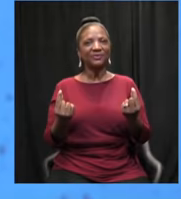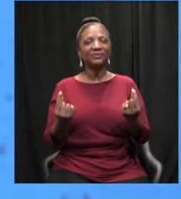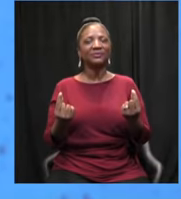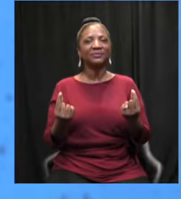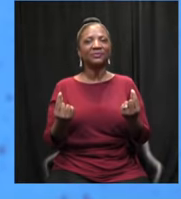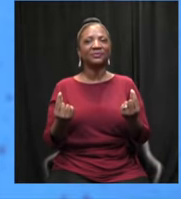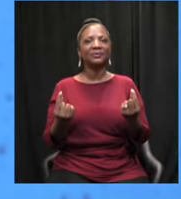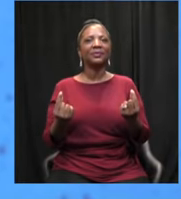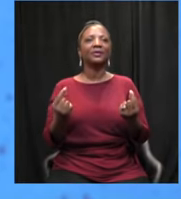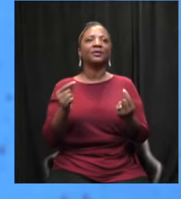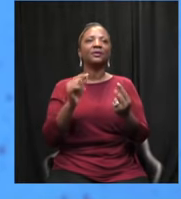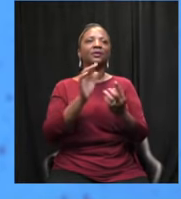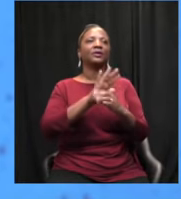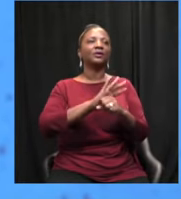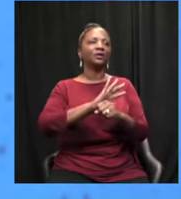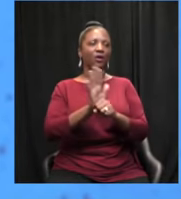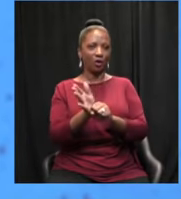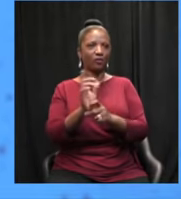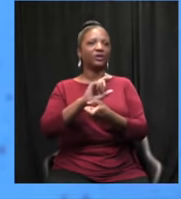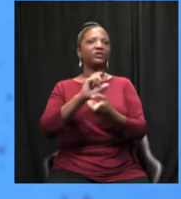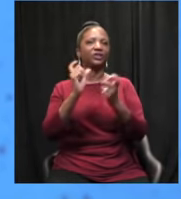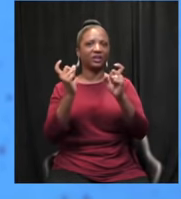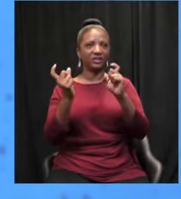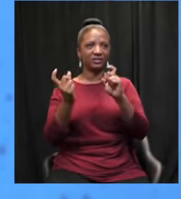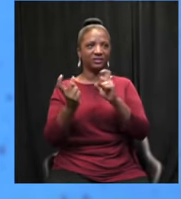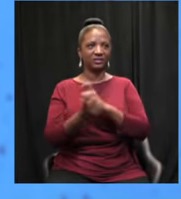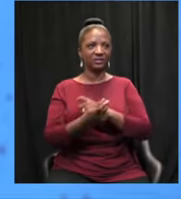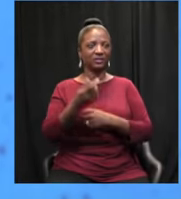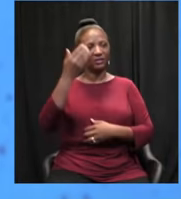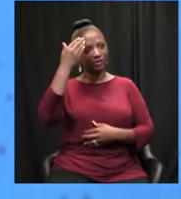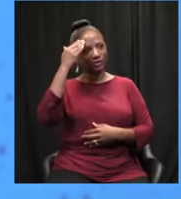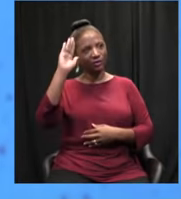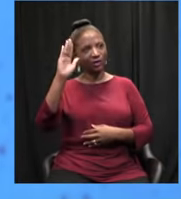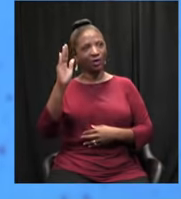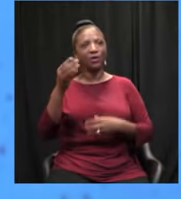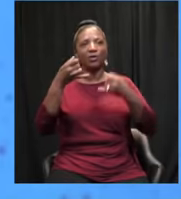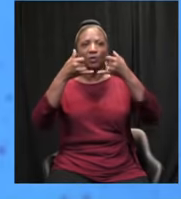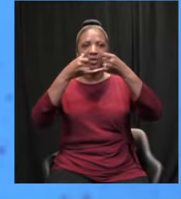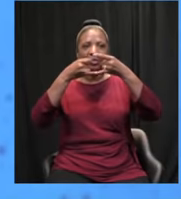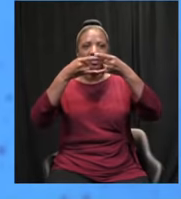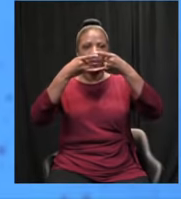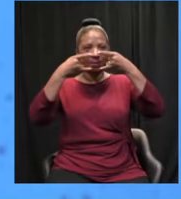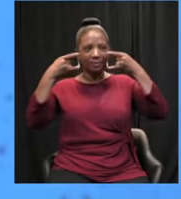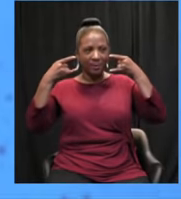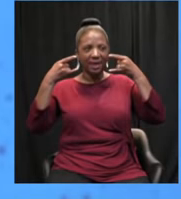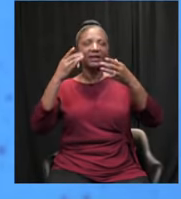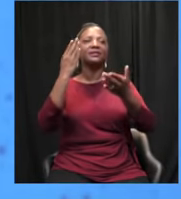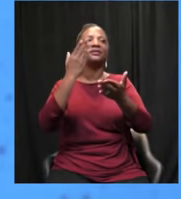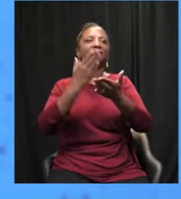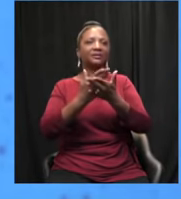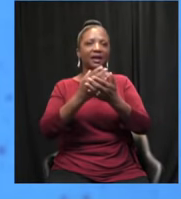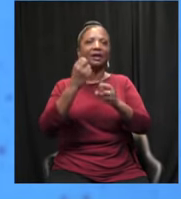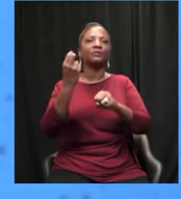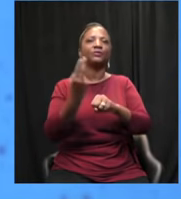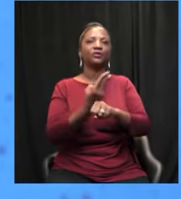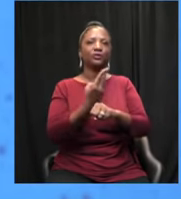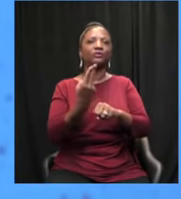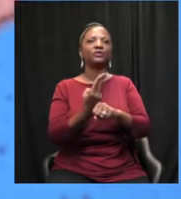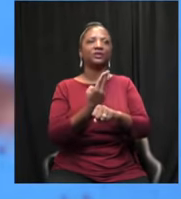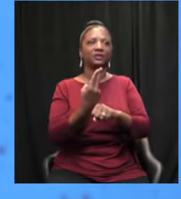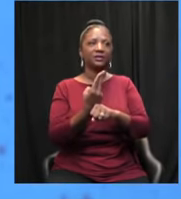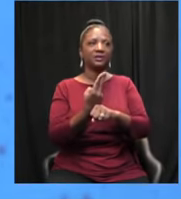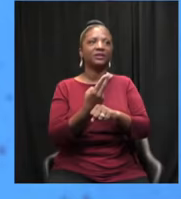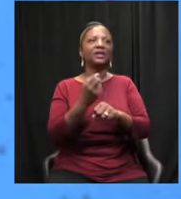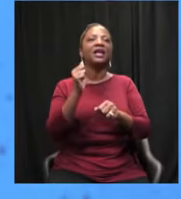will change, and when you don't know when we'll stop wearing masks, and when you don't know when things will get back to normal, you don't